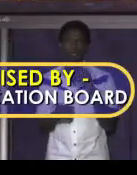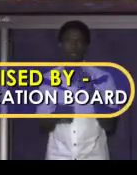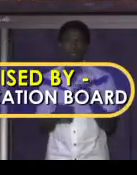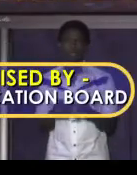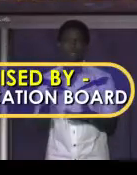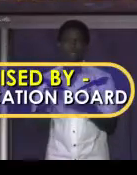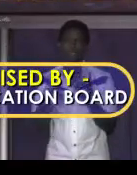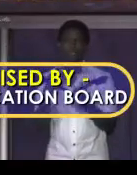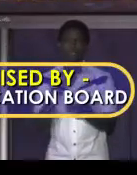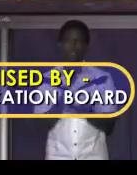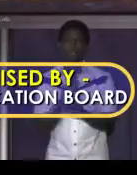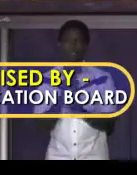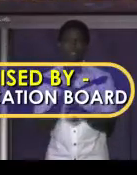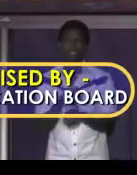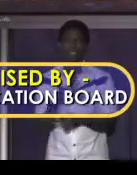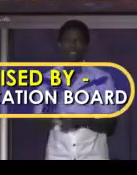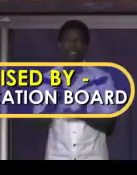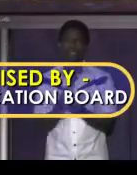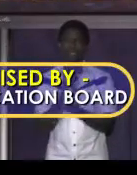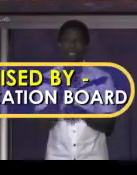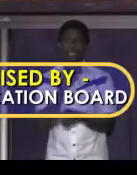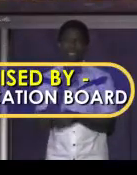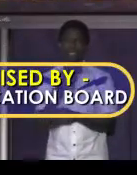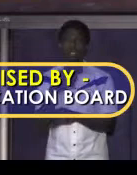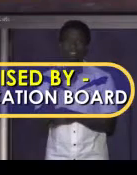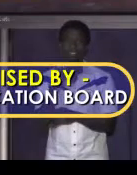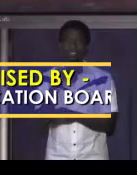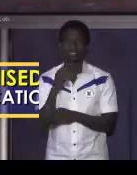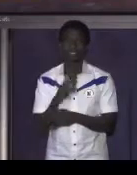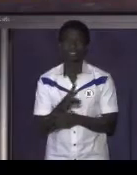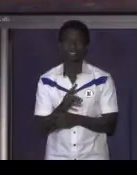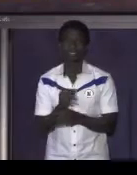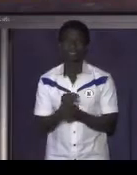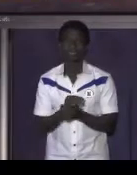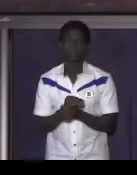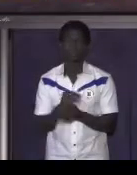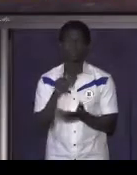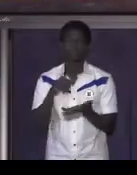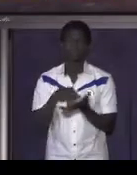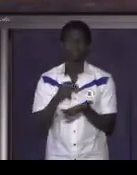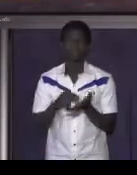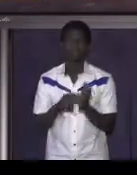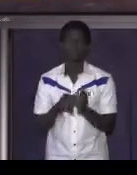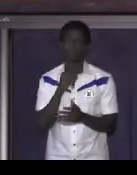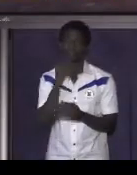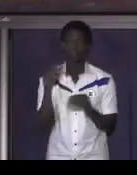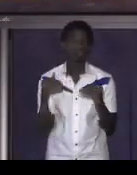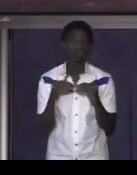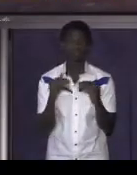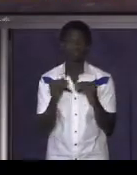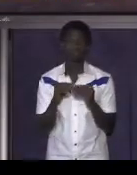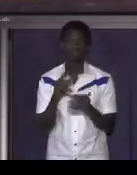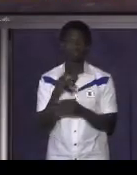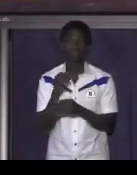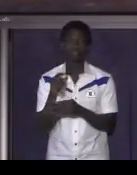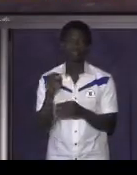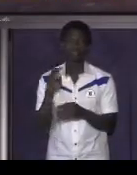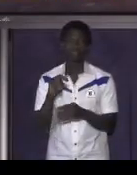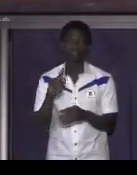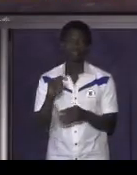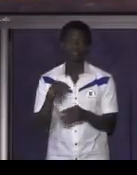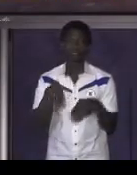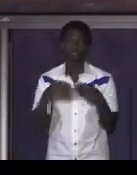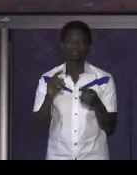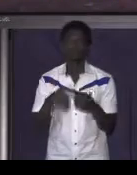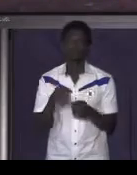answer? The correct answer is gender discrimination. Gender discrimination means unequal treatment given to a particular